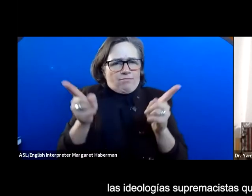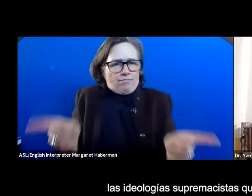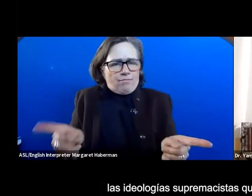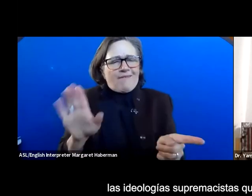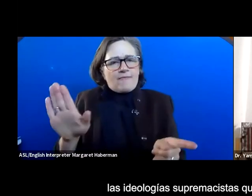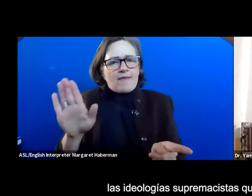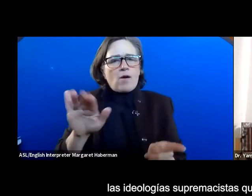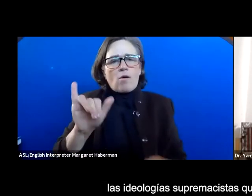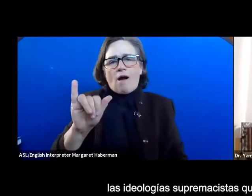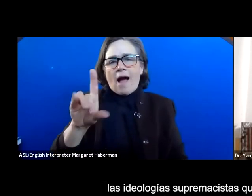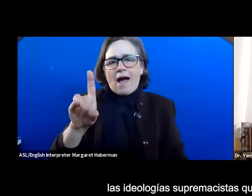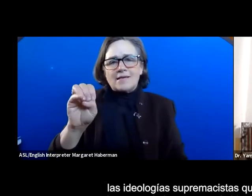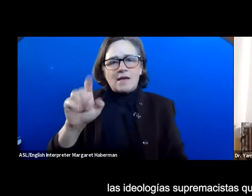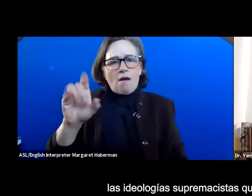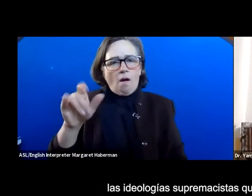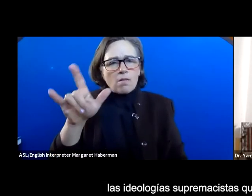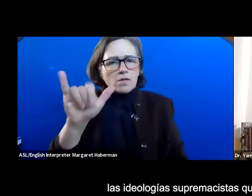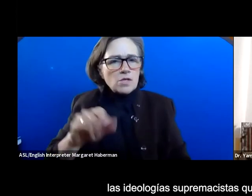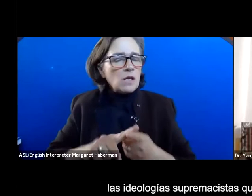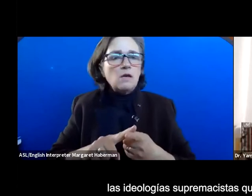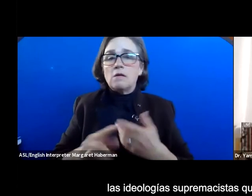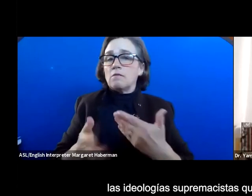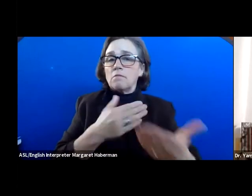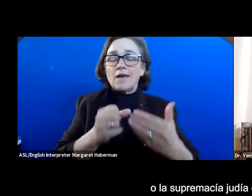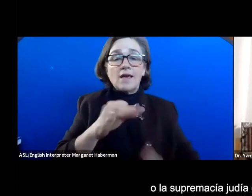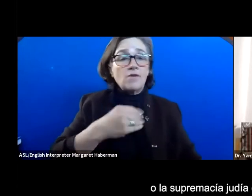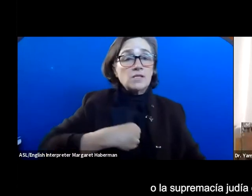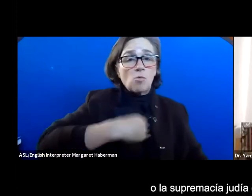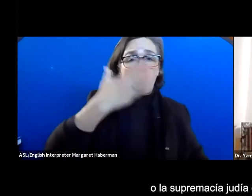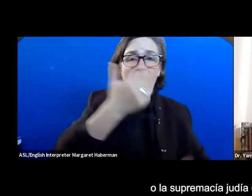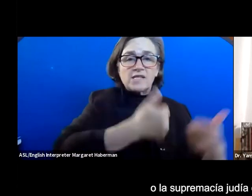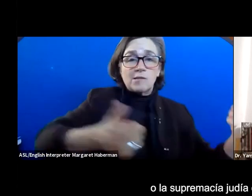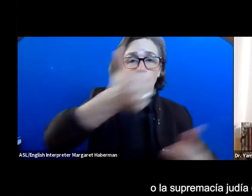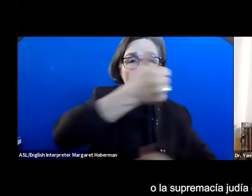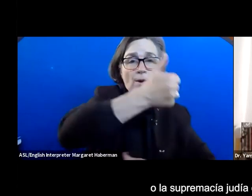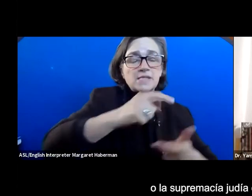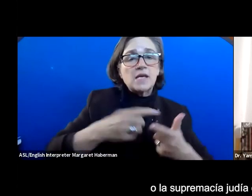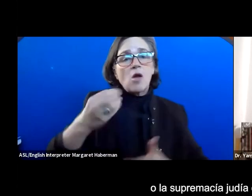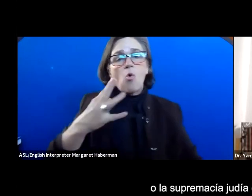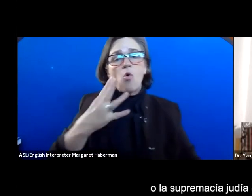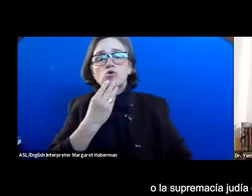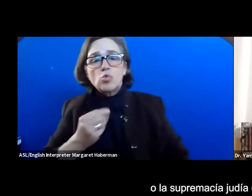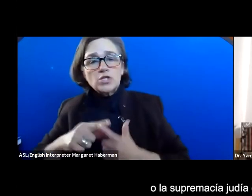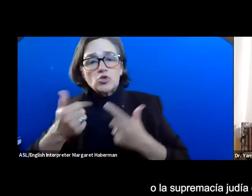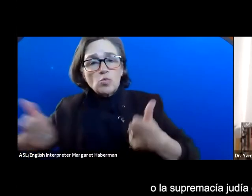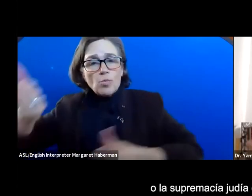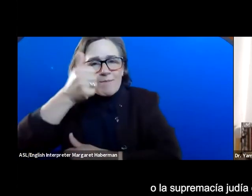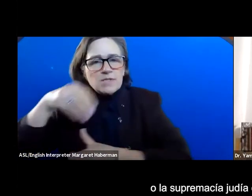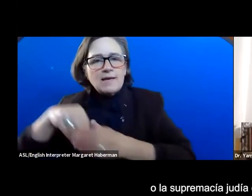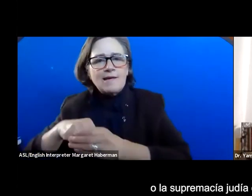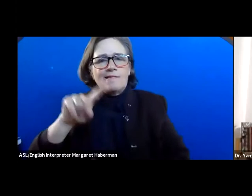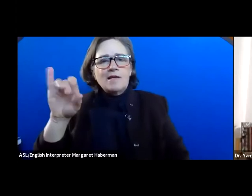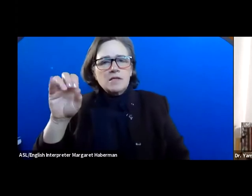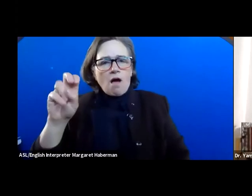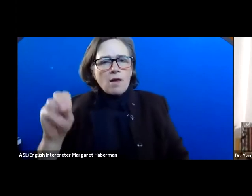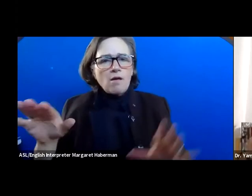ideologies behind both of them, whether it's white supremacy in the United States or Jewish supremacy in the Zionist entity, which has been